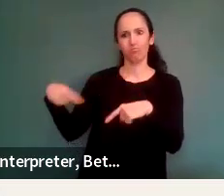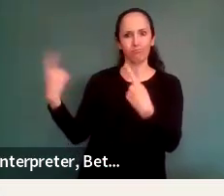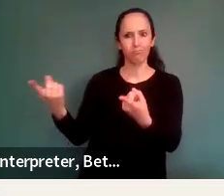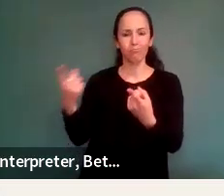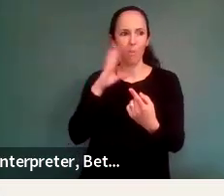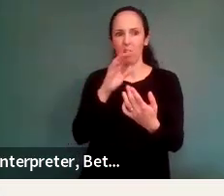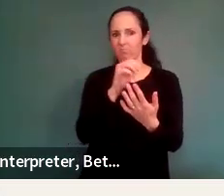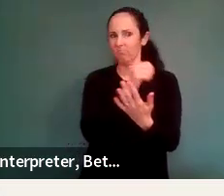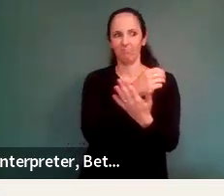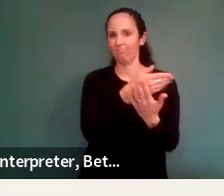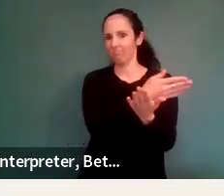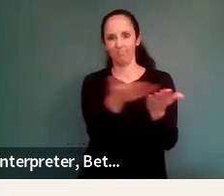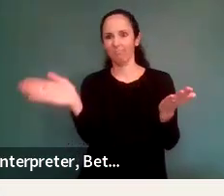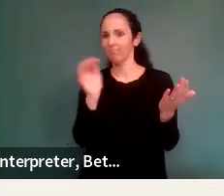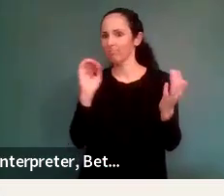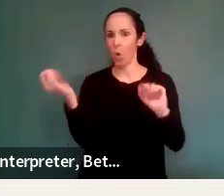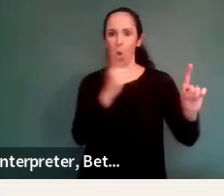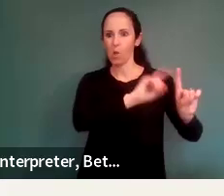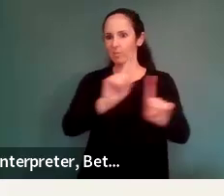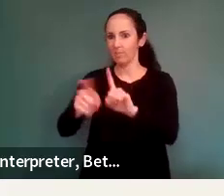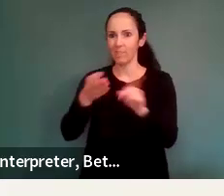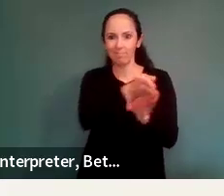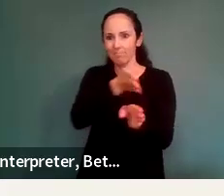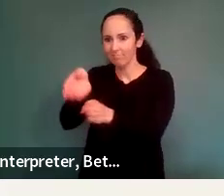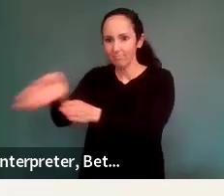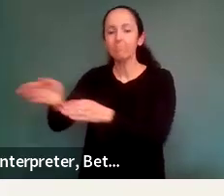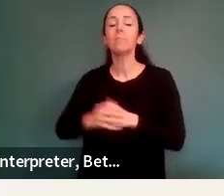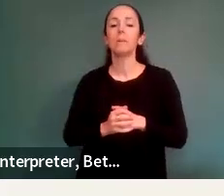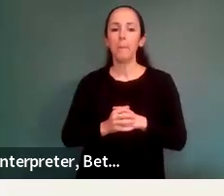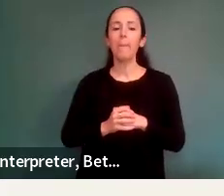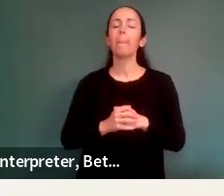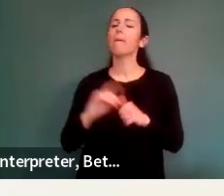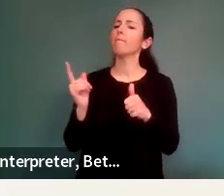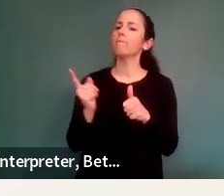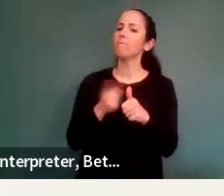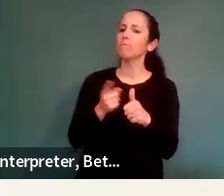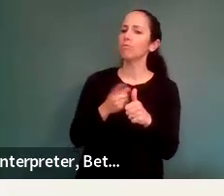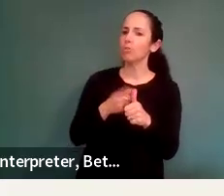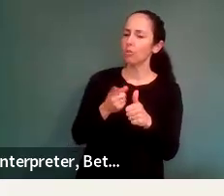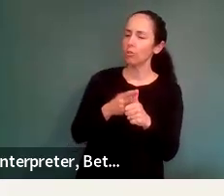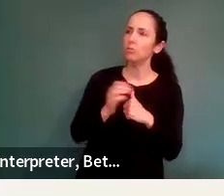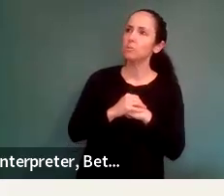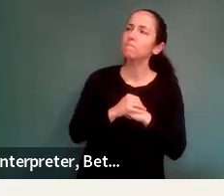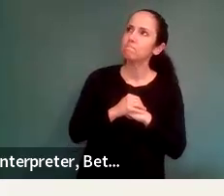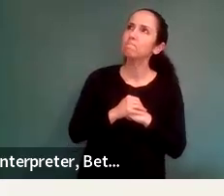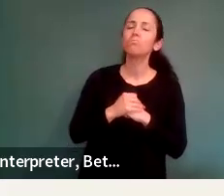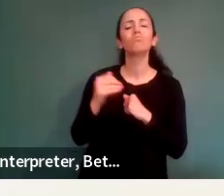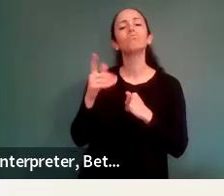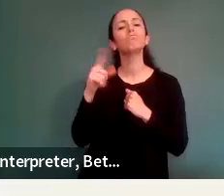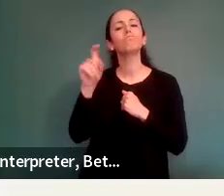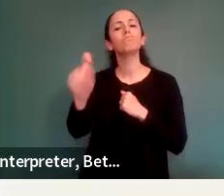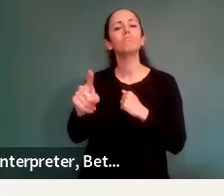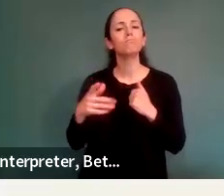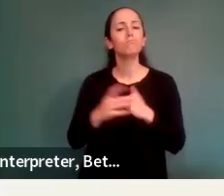talking about them along the way. First, let's ask the question, what is assistive